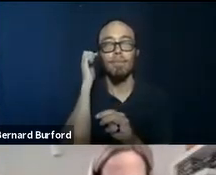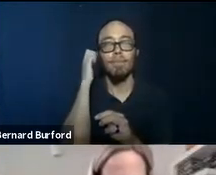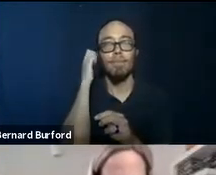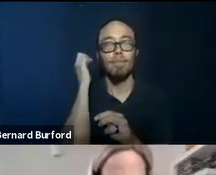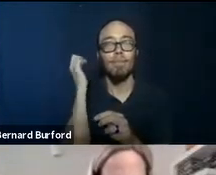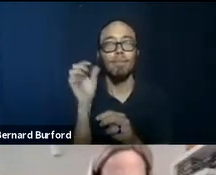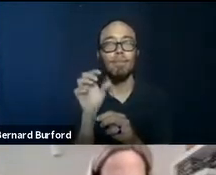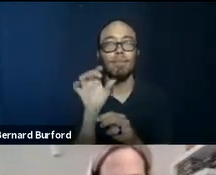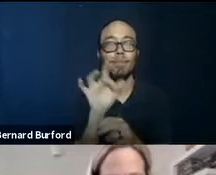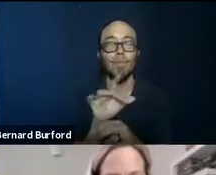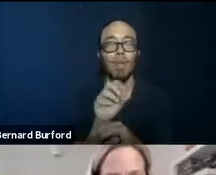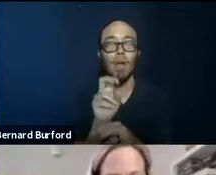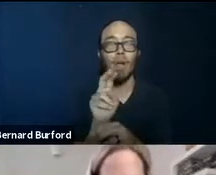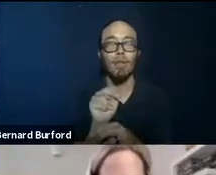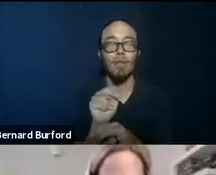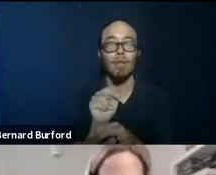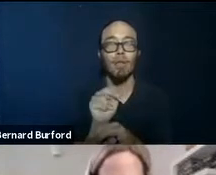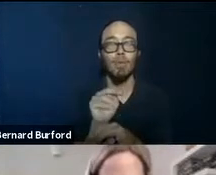Unmute, one second.